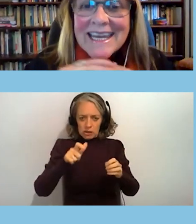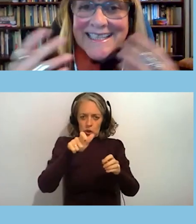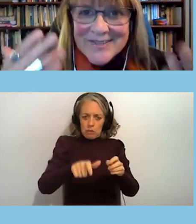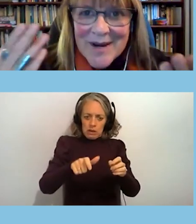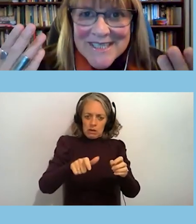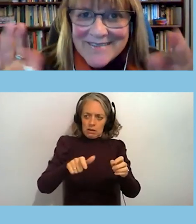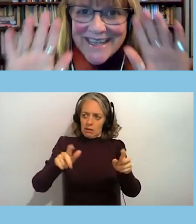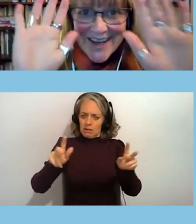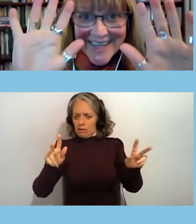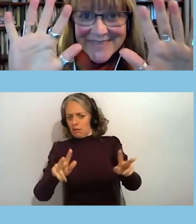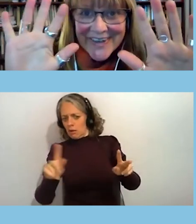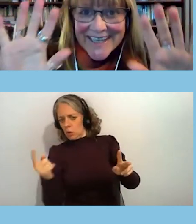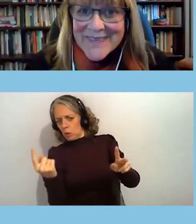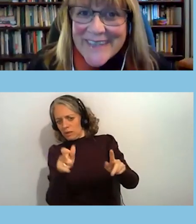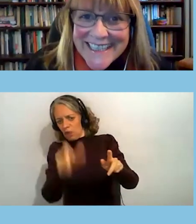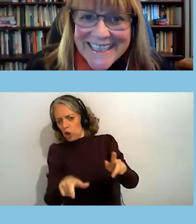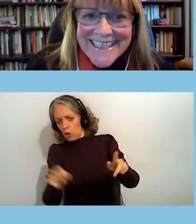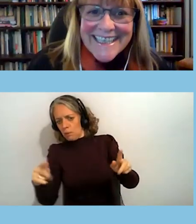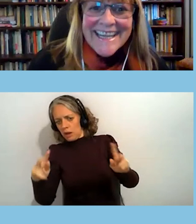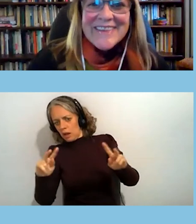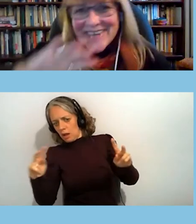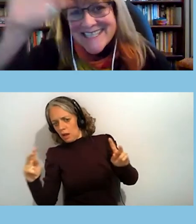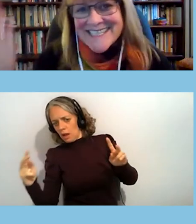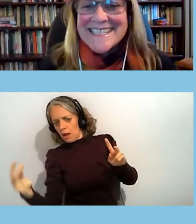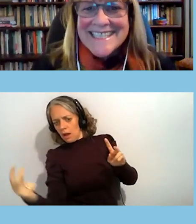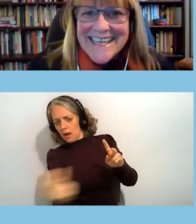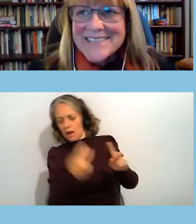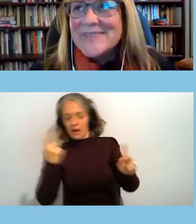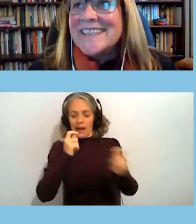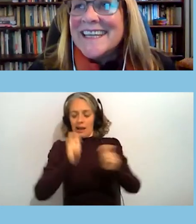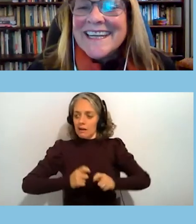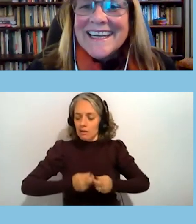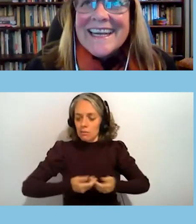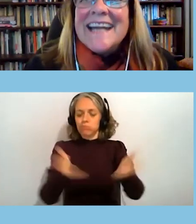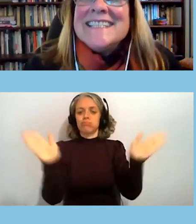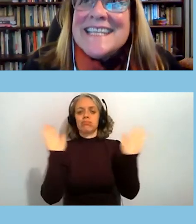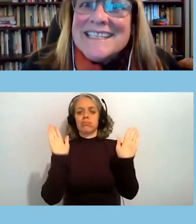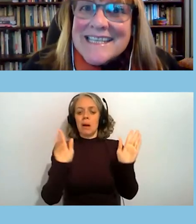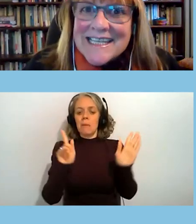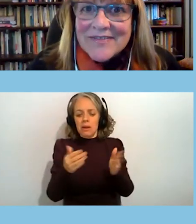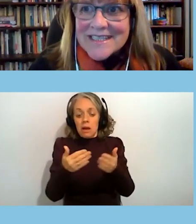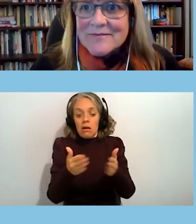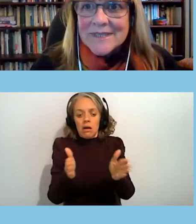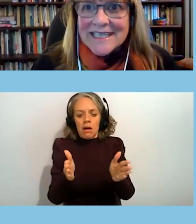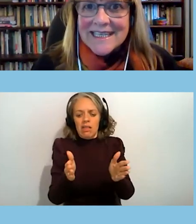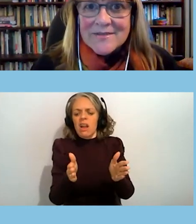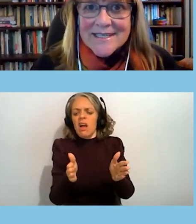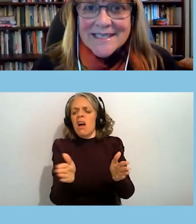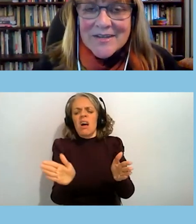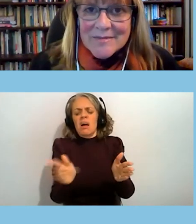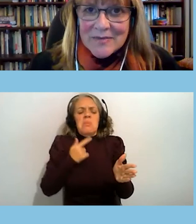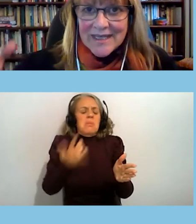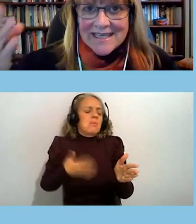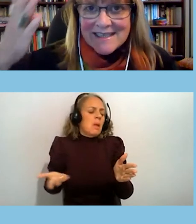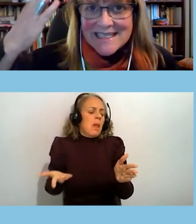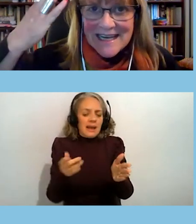then we get a disruption and we think, oh, that's far enough. The rest is distasteful. I just think distasteful is really an